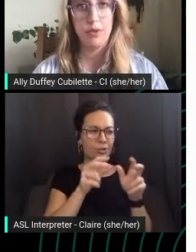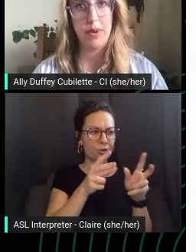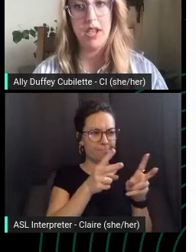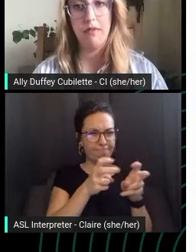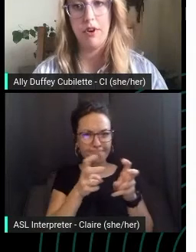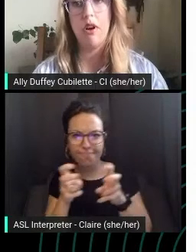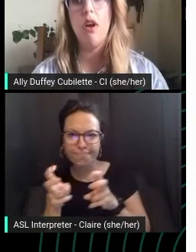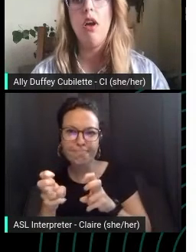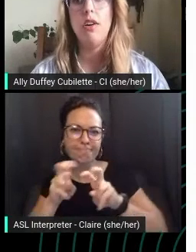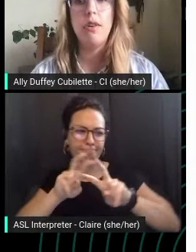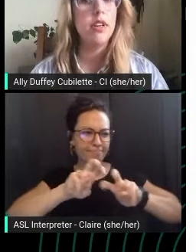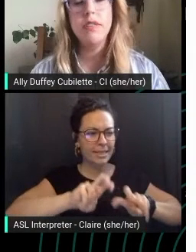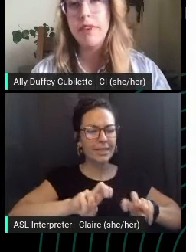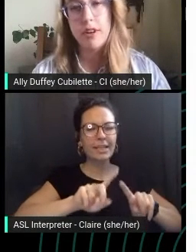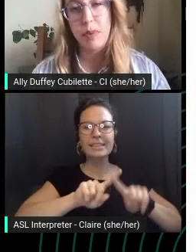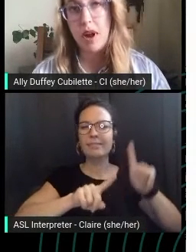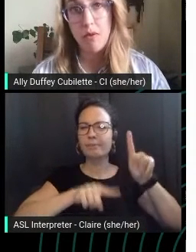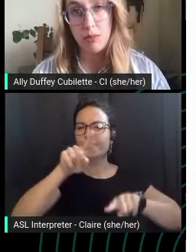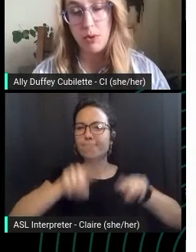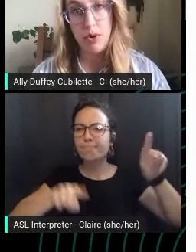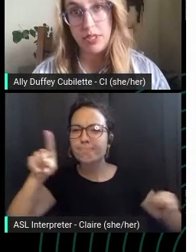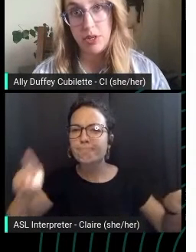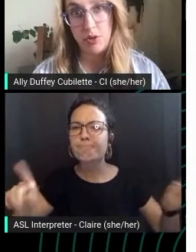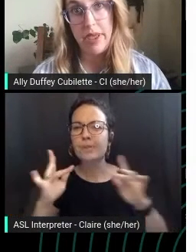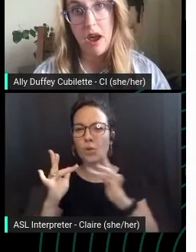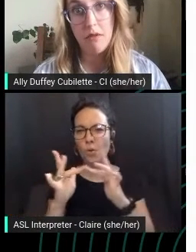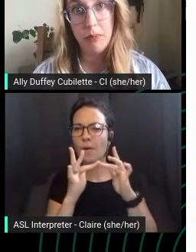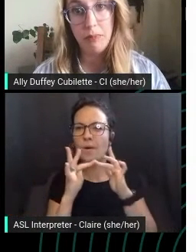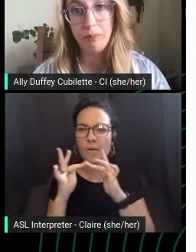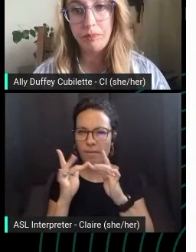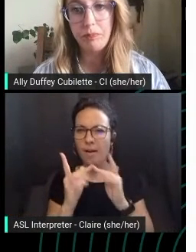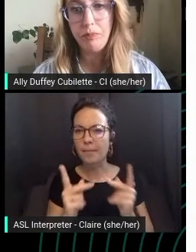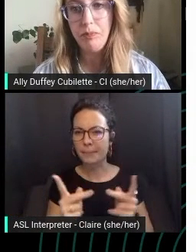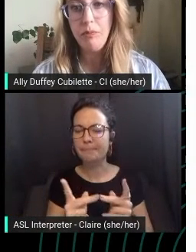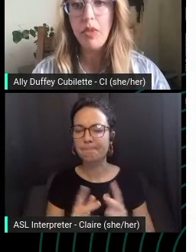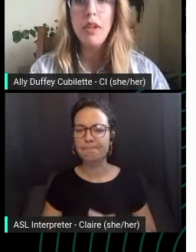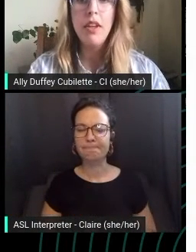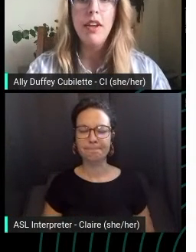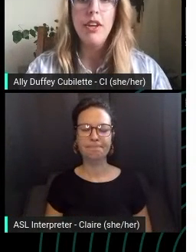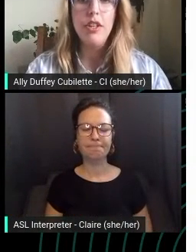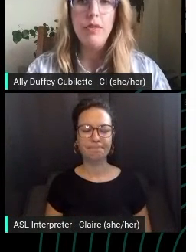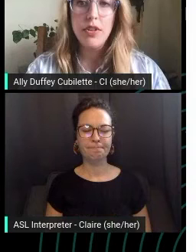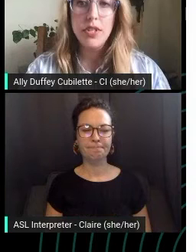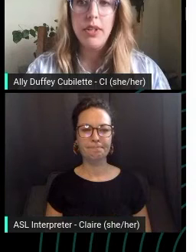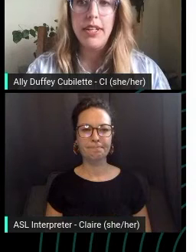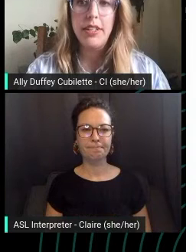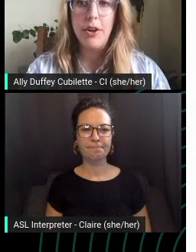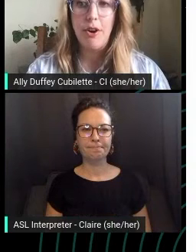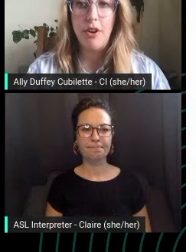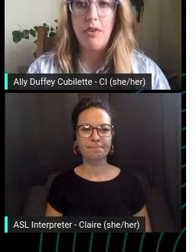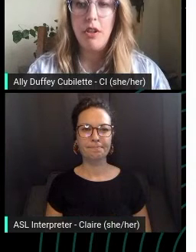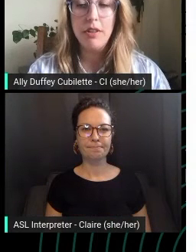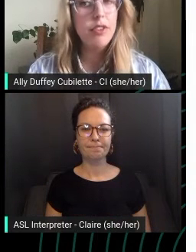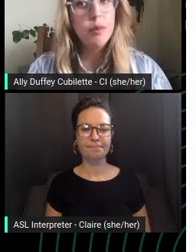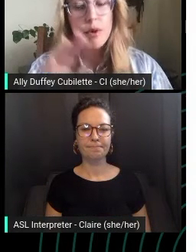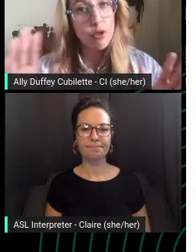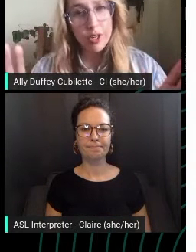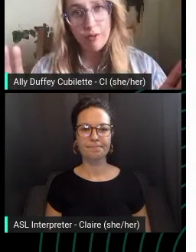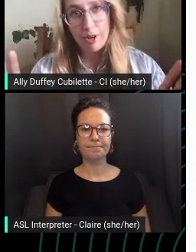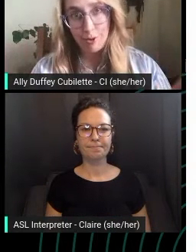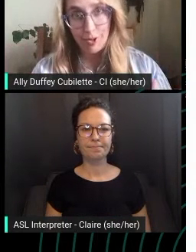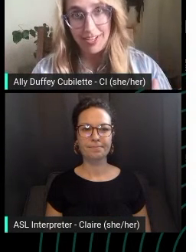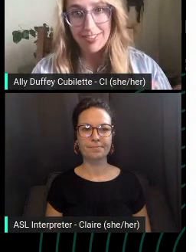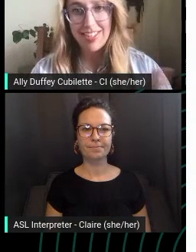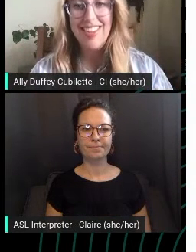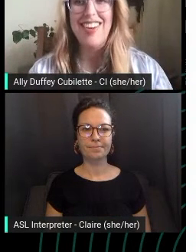picture of user behavior across the various platforms your organization may have. You've also likely heard of all of the